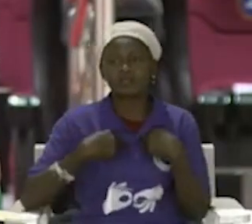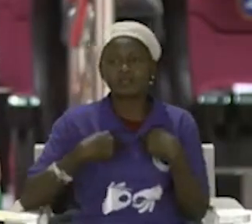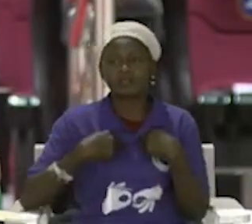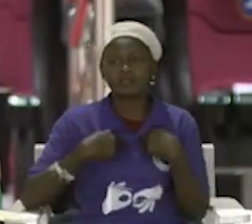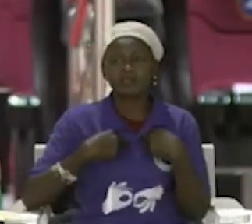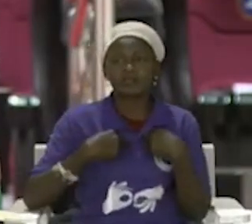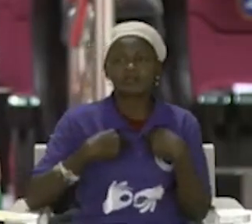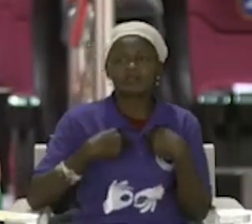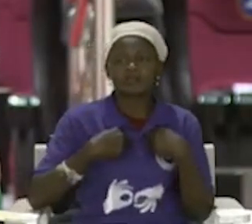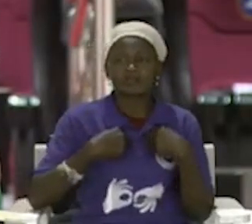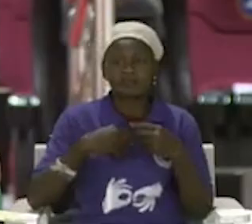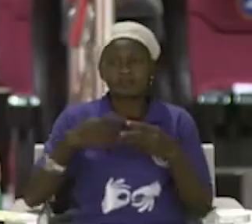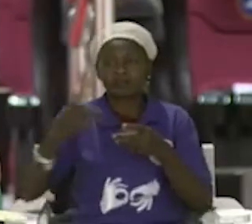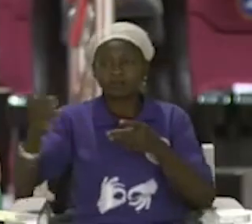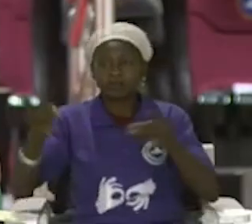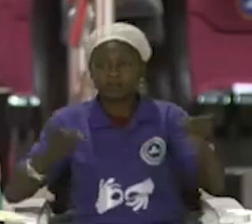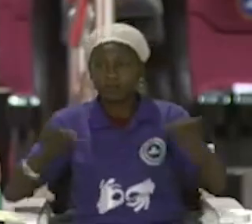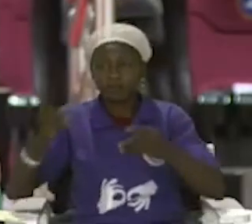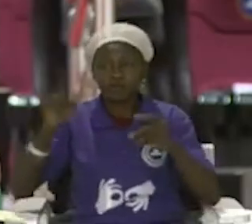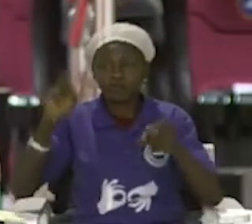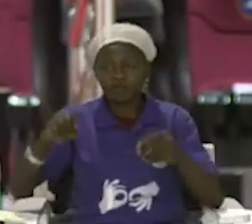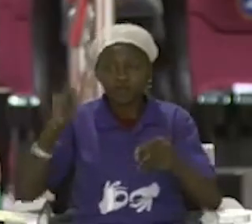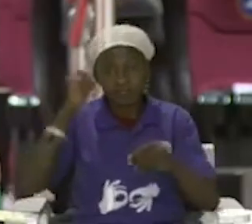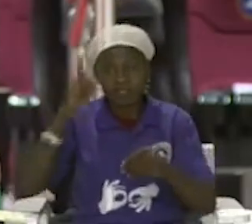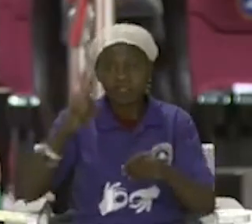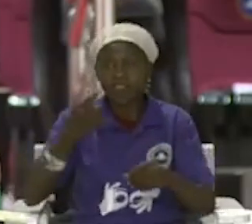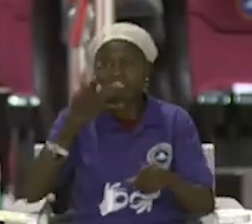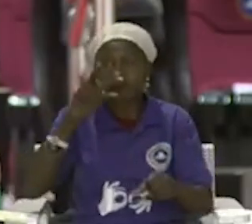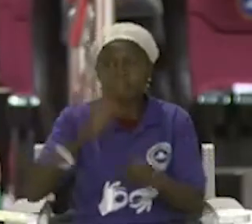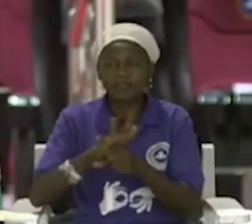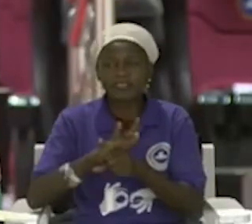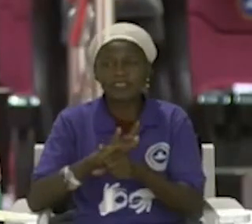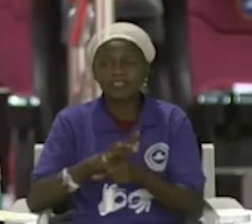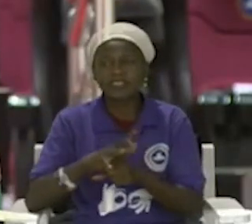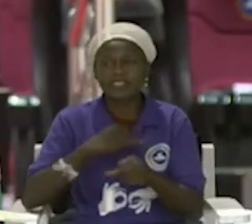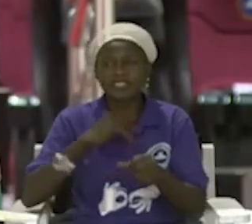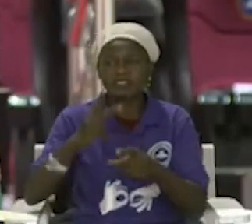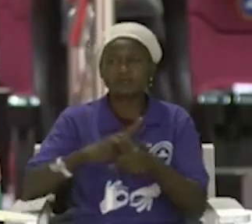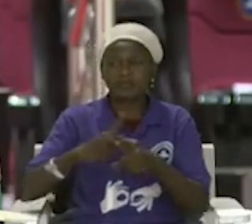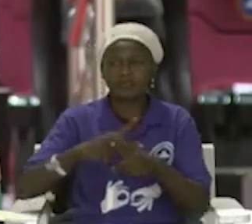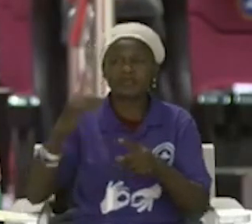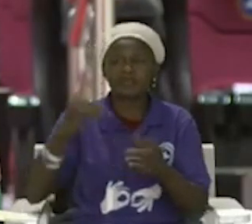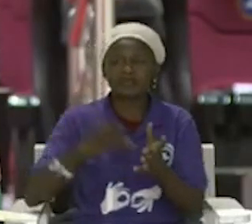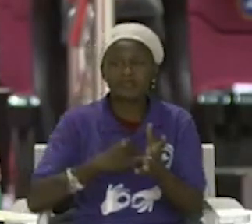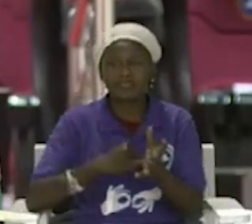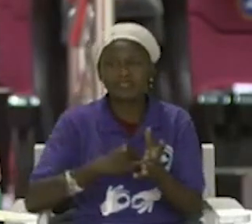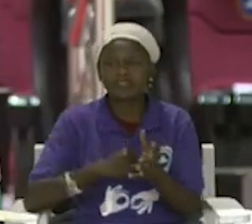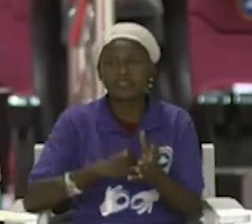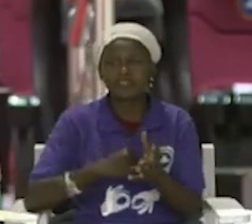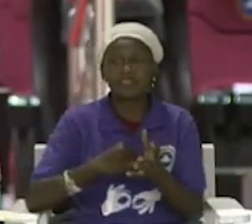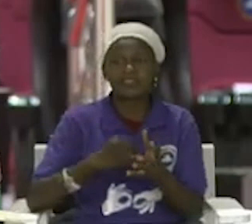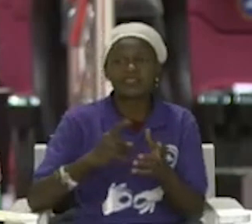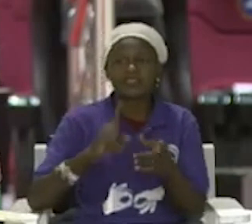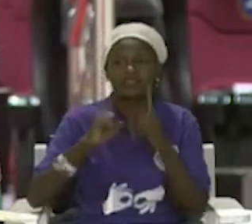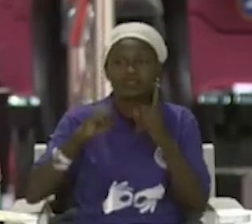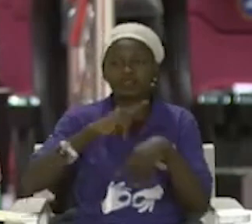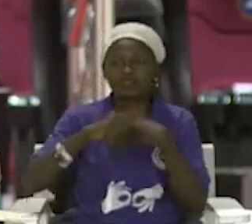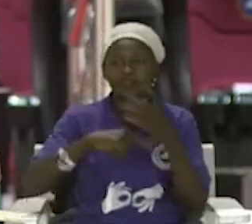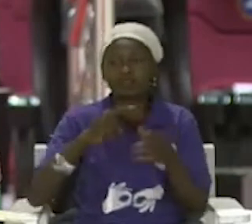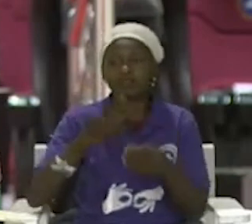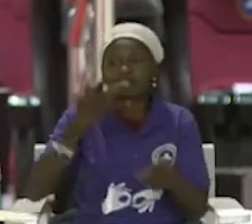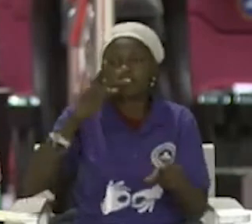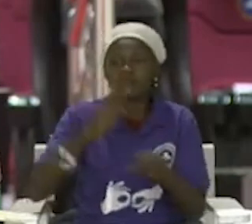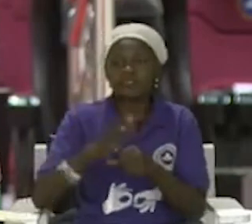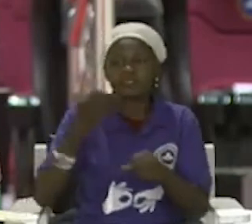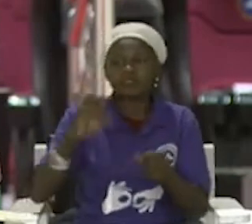of dominion. You must understand covenant and the practice of it. Talked about covenant